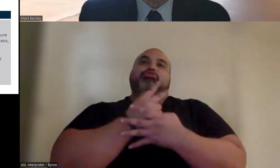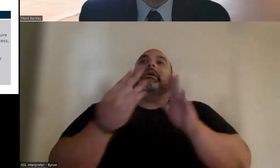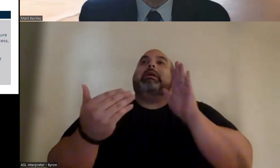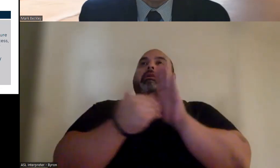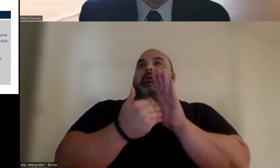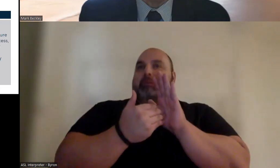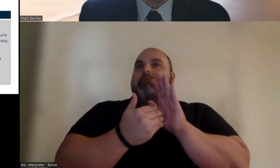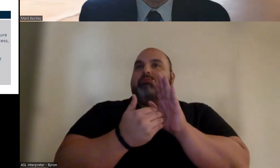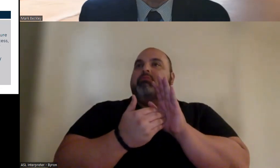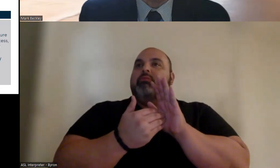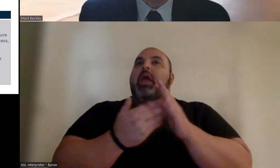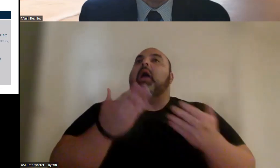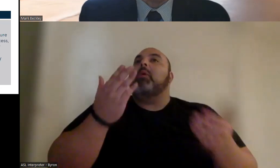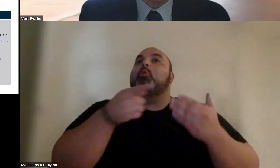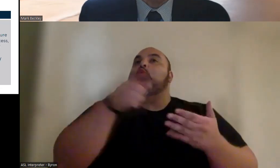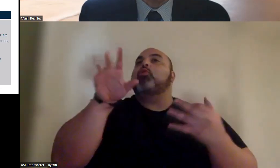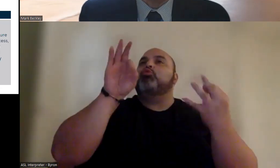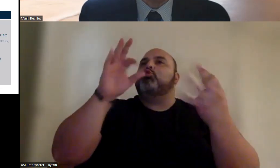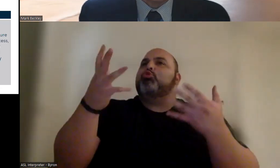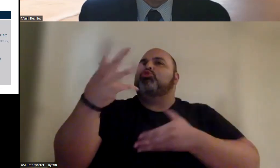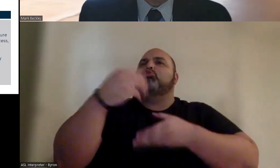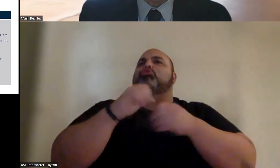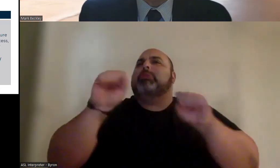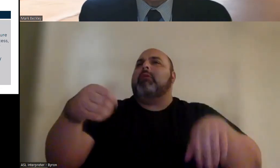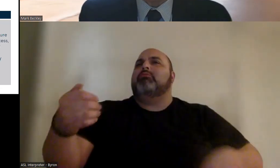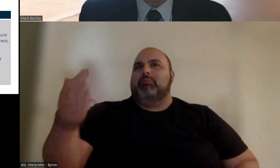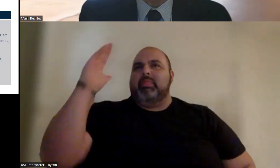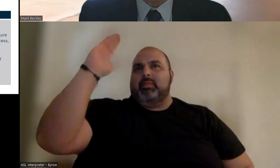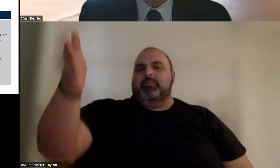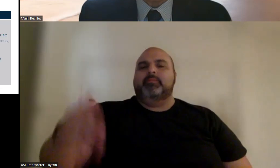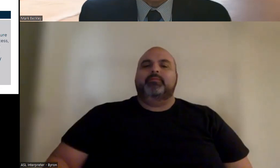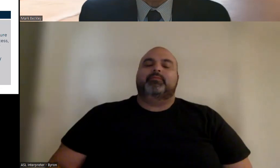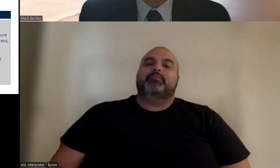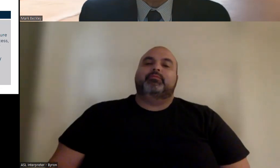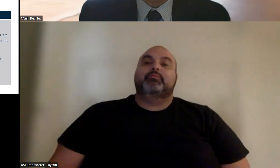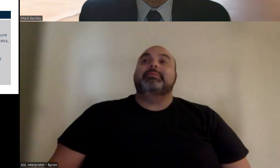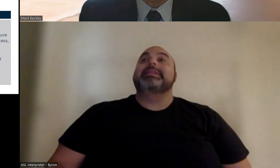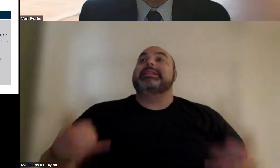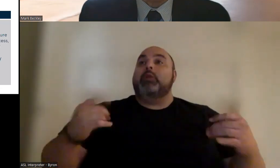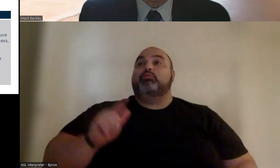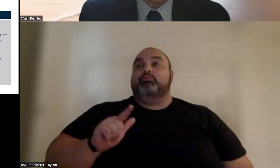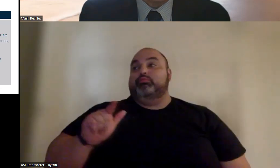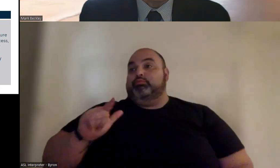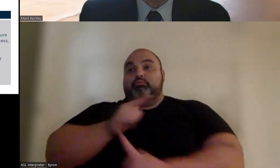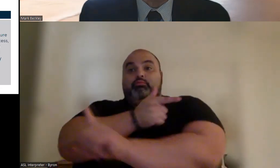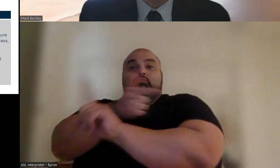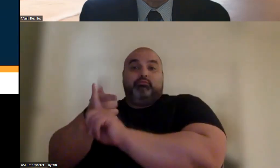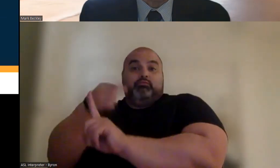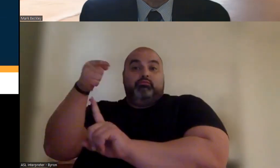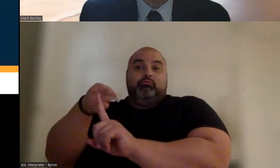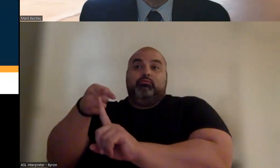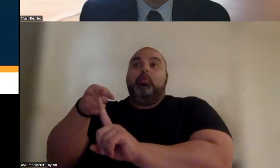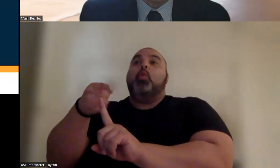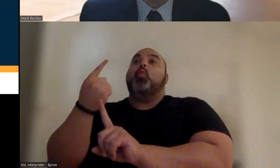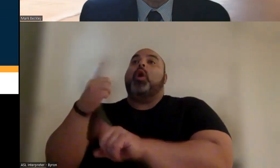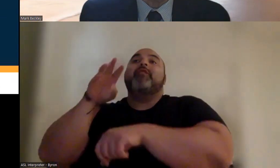recommendations and additional principles for consideration. I'm now going to turn the presentation over to Juliet Mullen, who's one of our